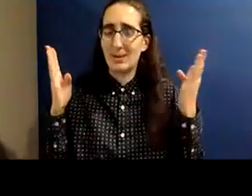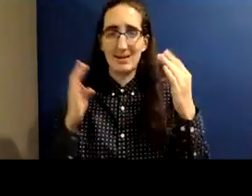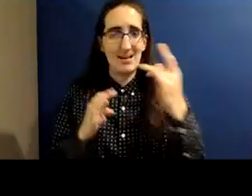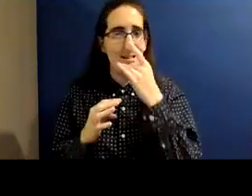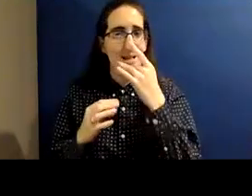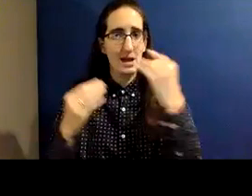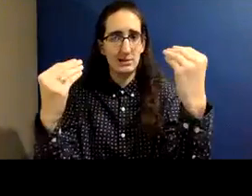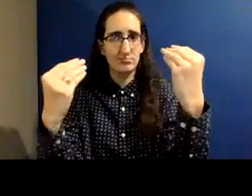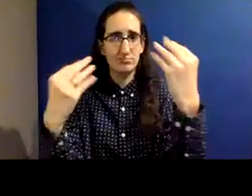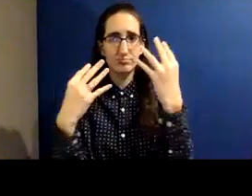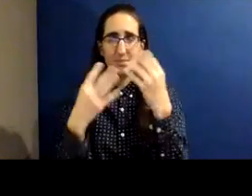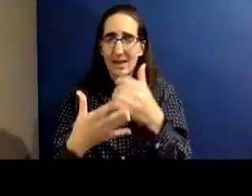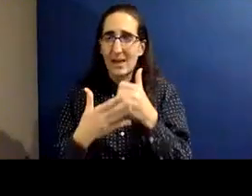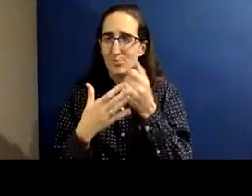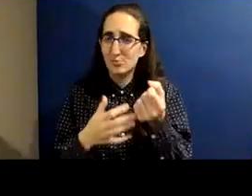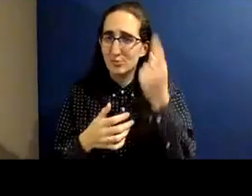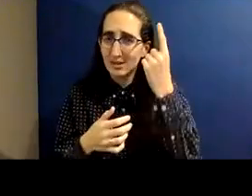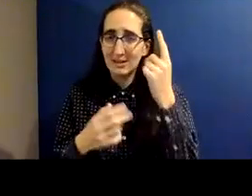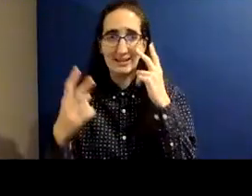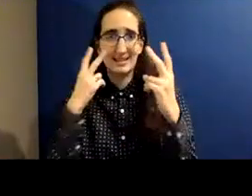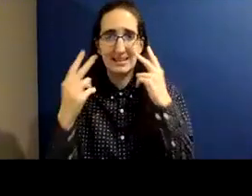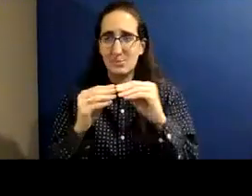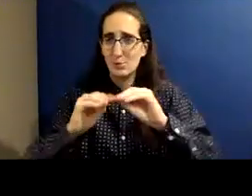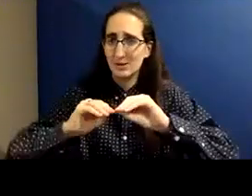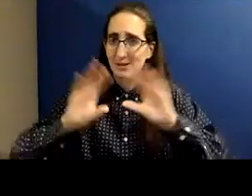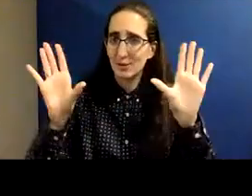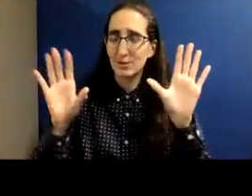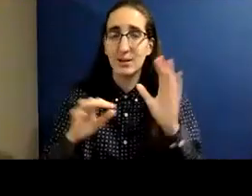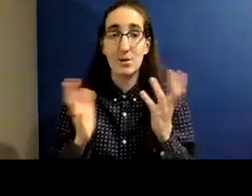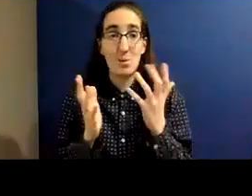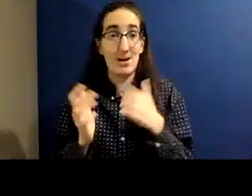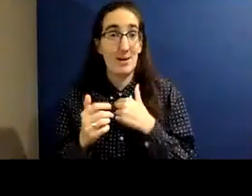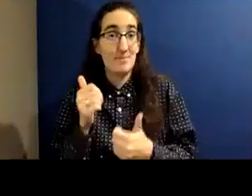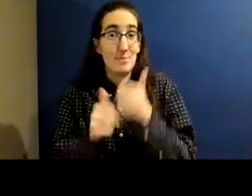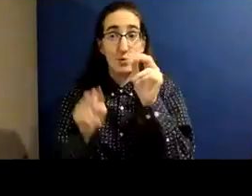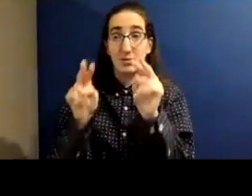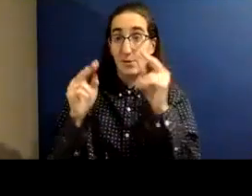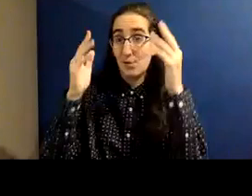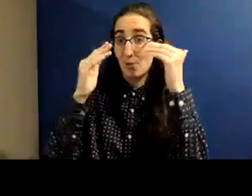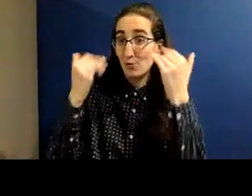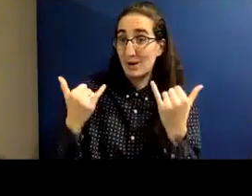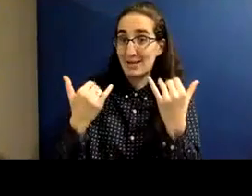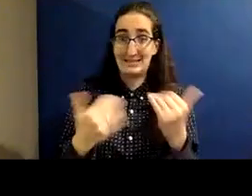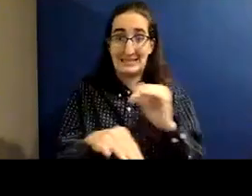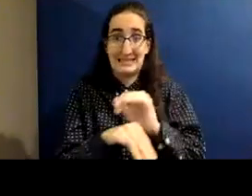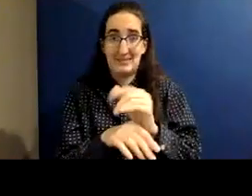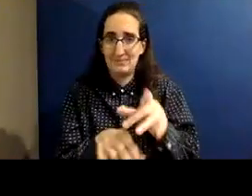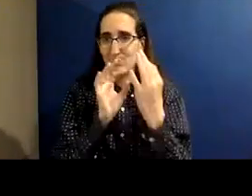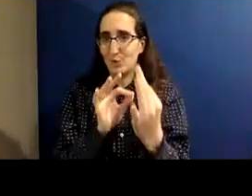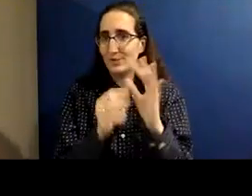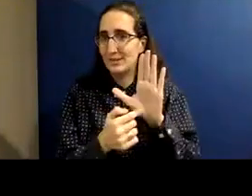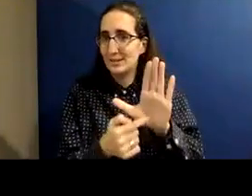to come in, to help us understand and to see things more clearly. And what I am most hopeful right now, and this evening is a perfect